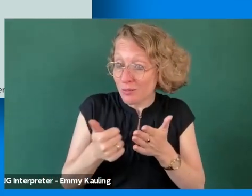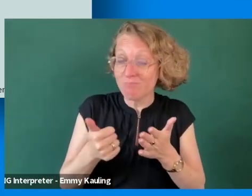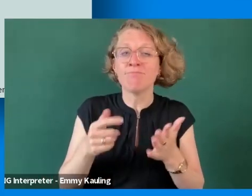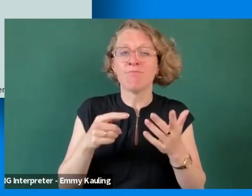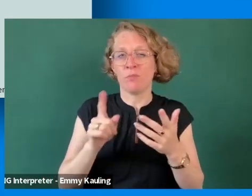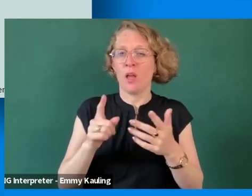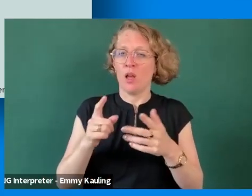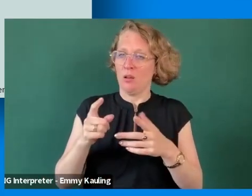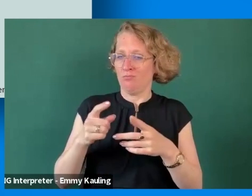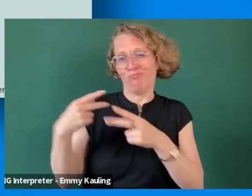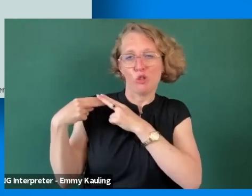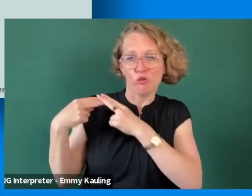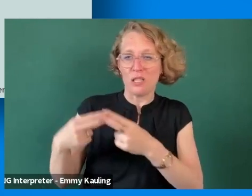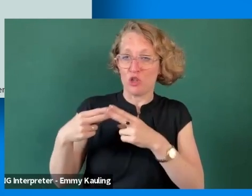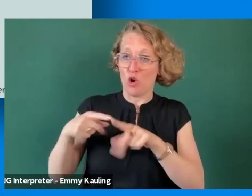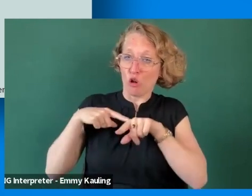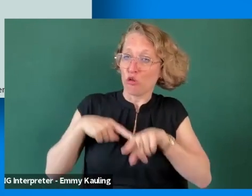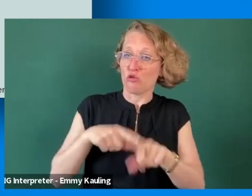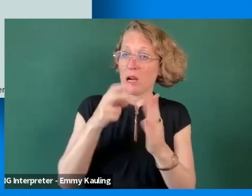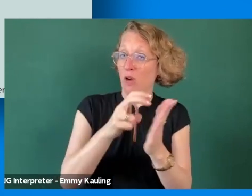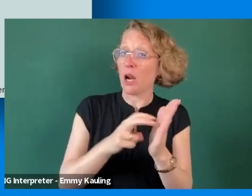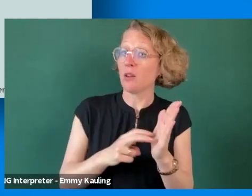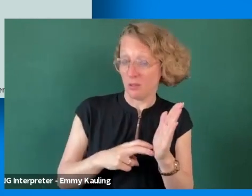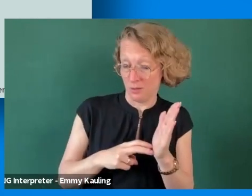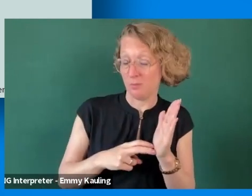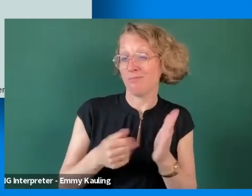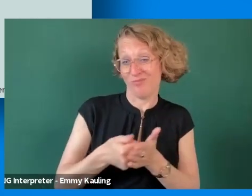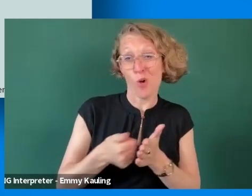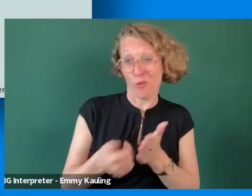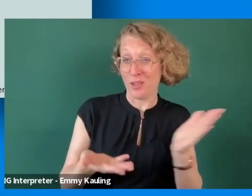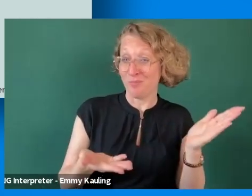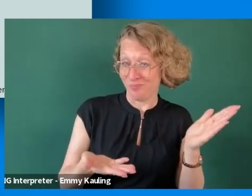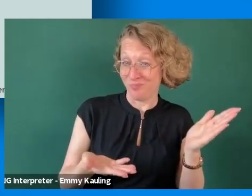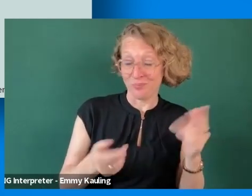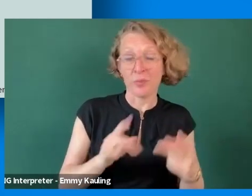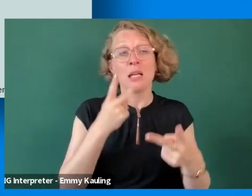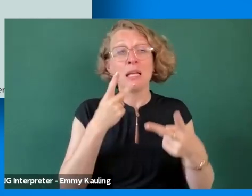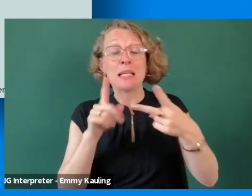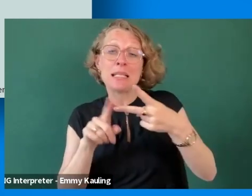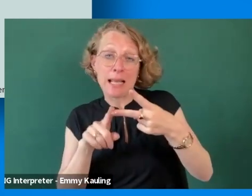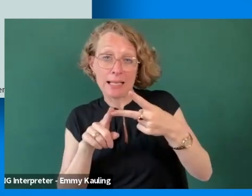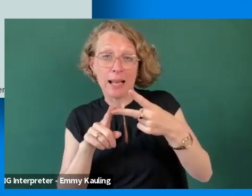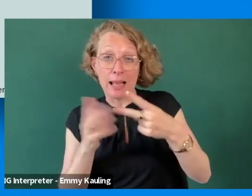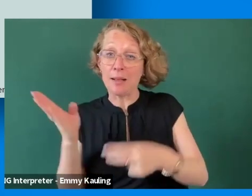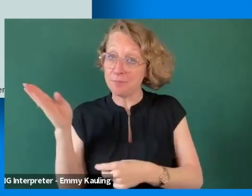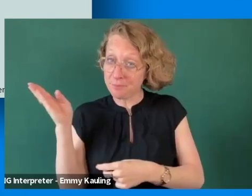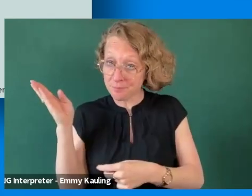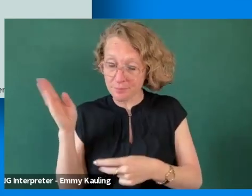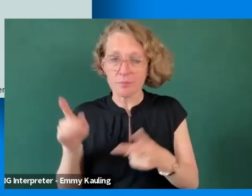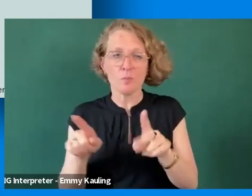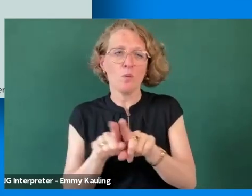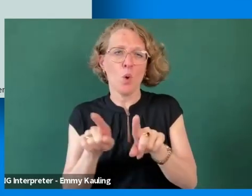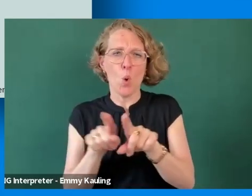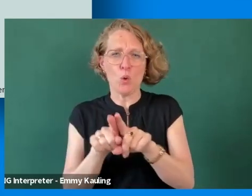track record, for example. Um, and secondly, what also often appears to